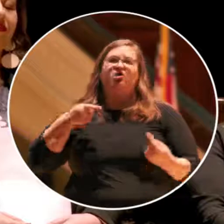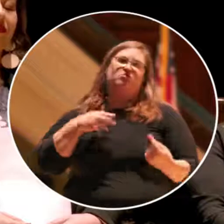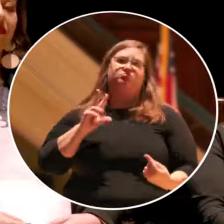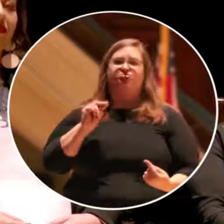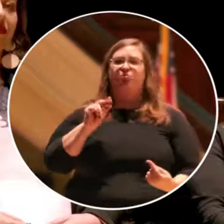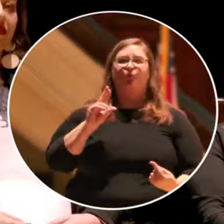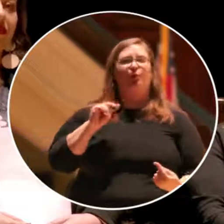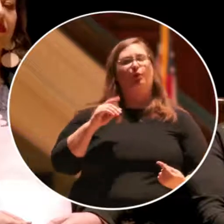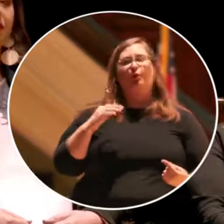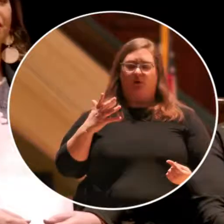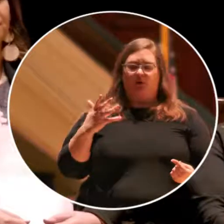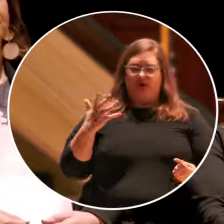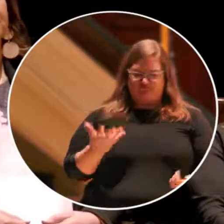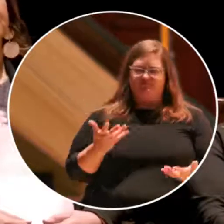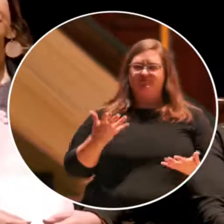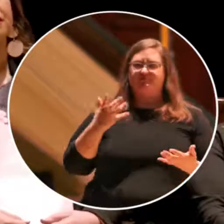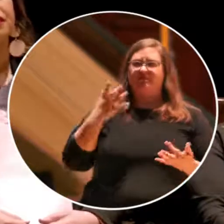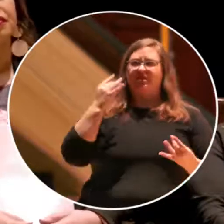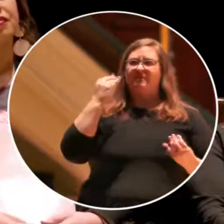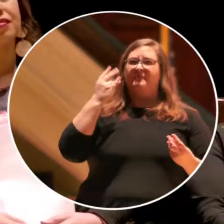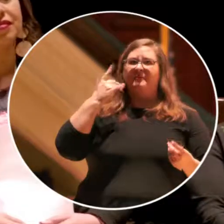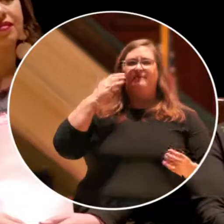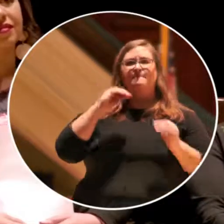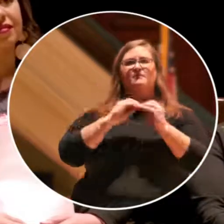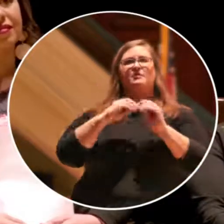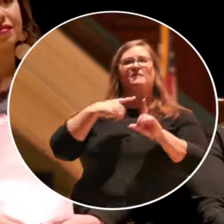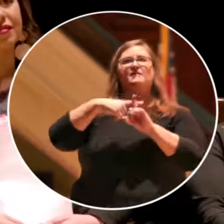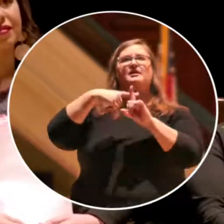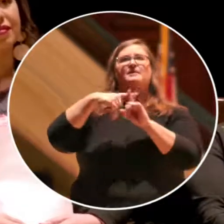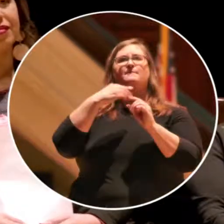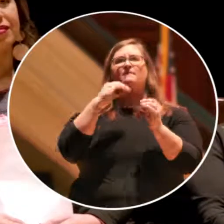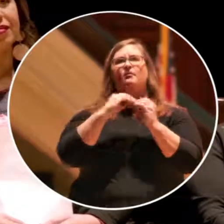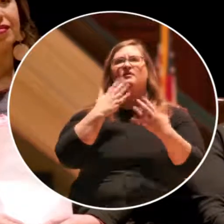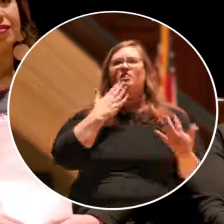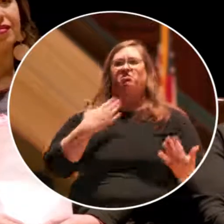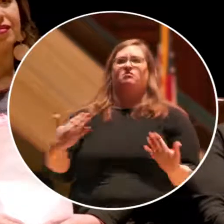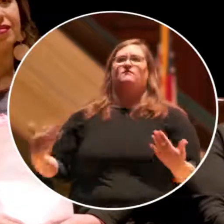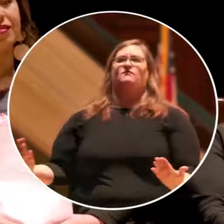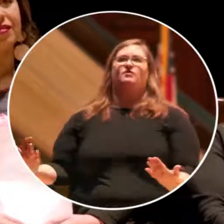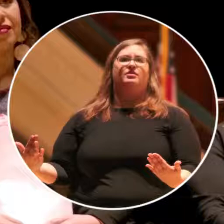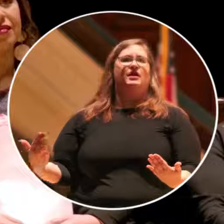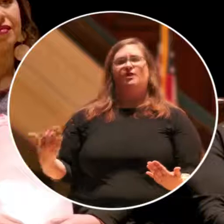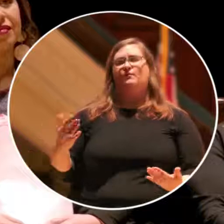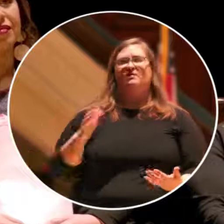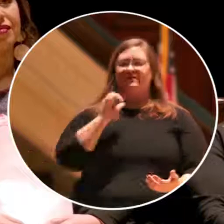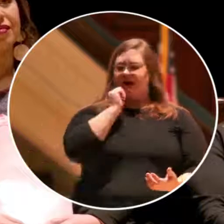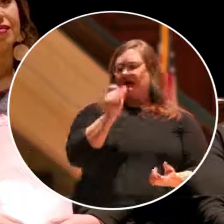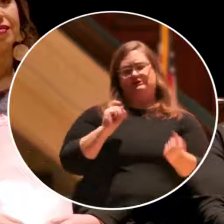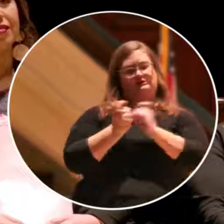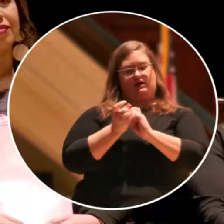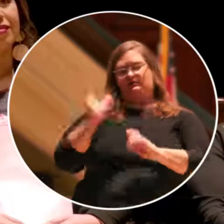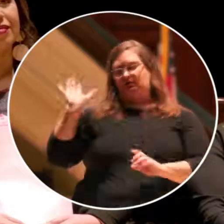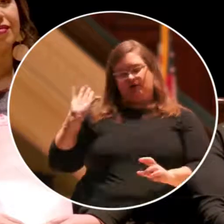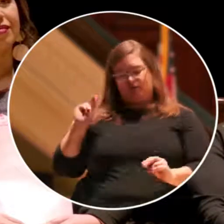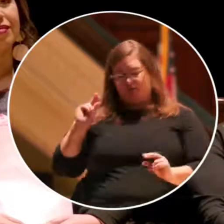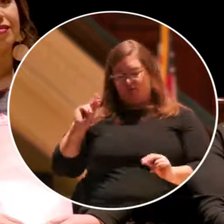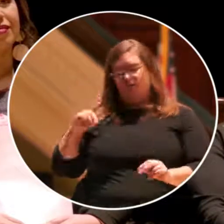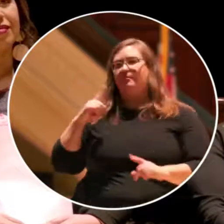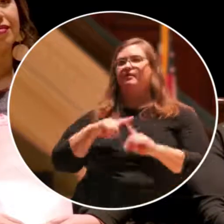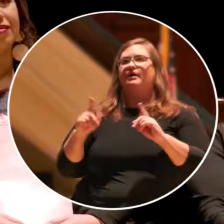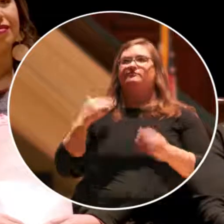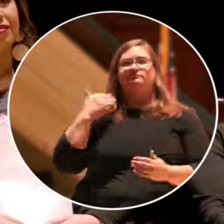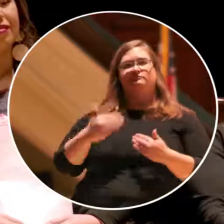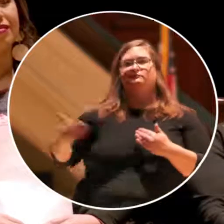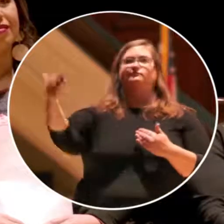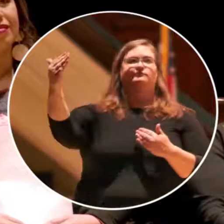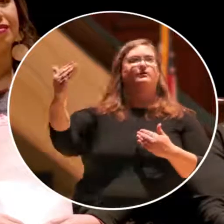It will not change your past, but you will have a better and richer history. And there's a catch, especially if